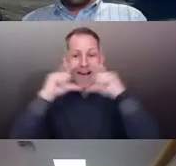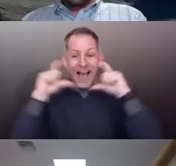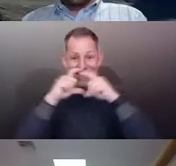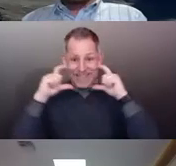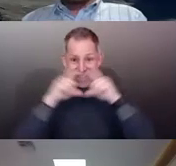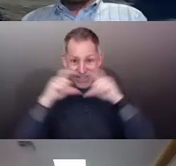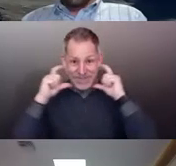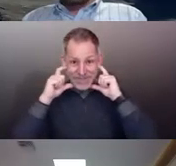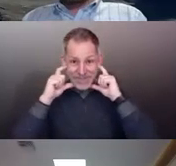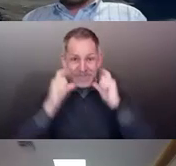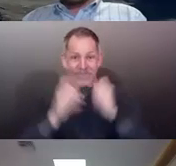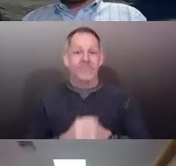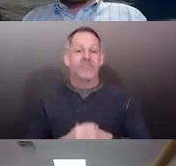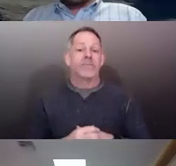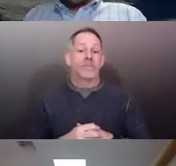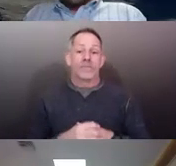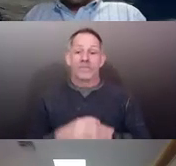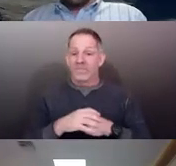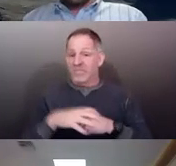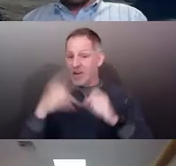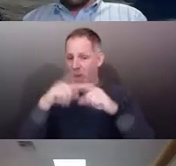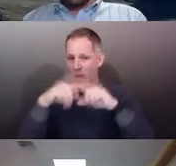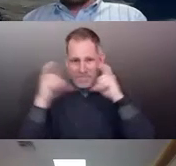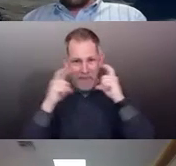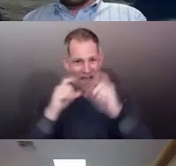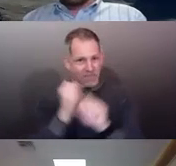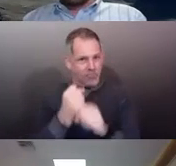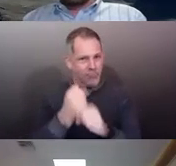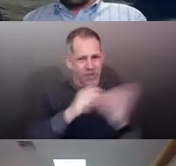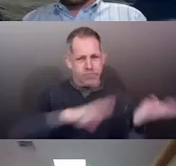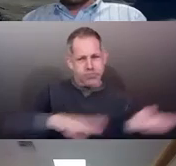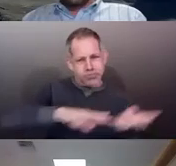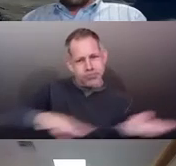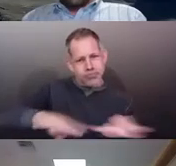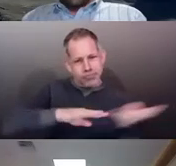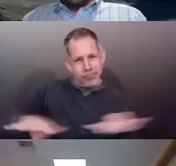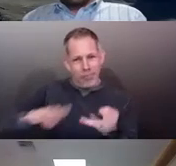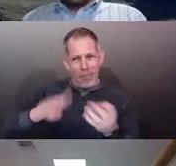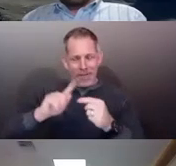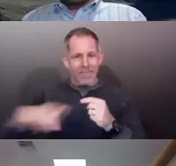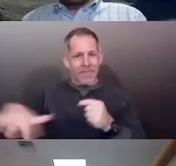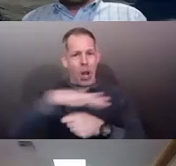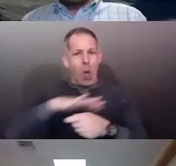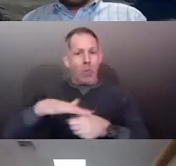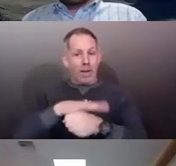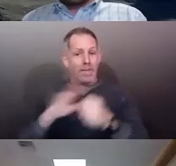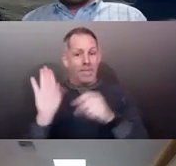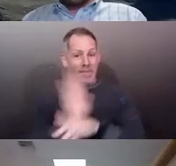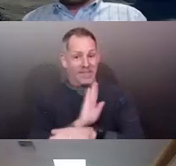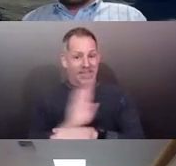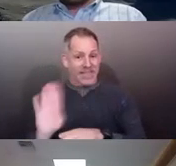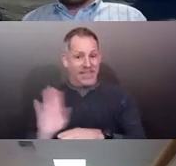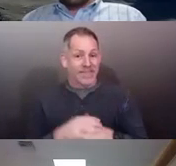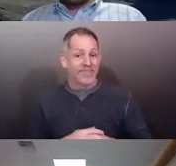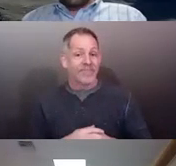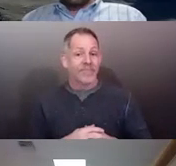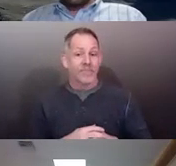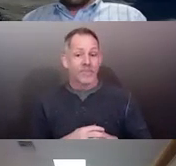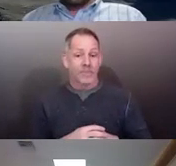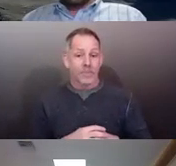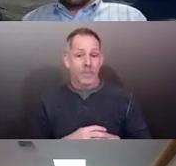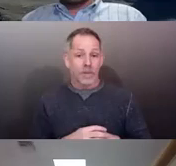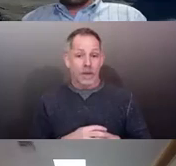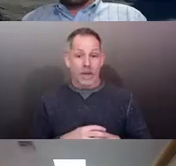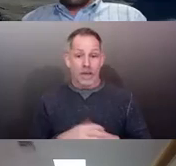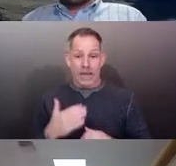workers. We provide all this PPE to a really broad group of folks. There are about 2,000 different entities around the county